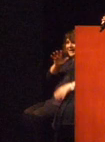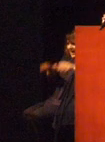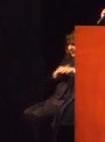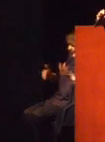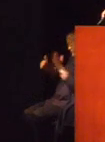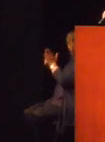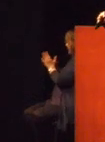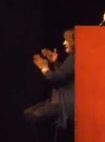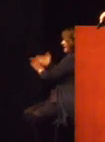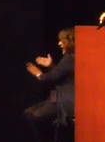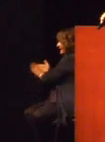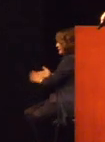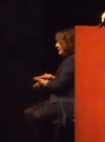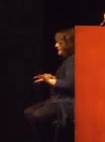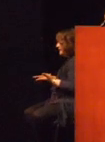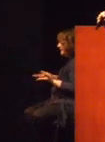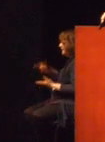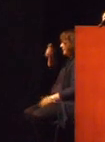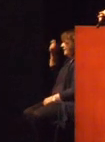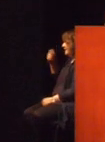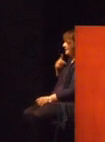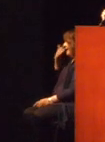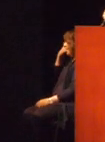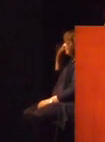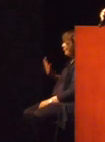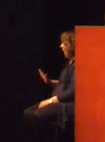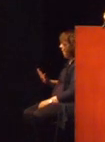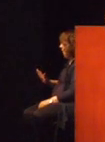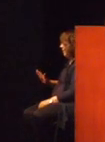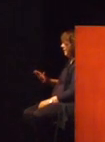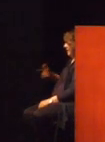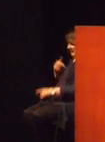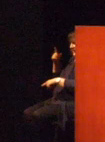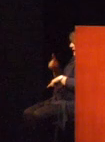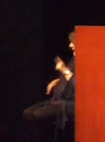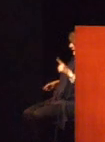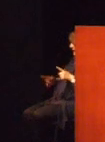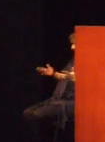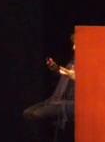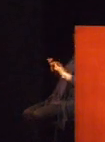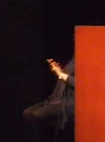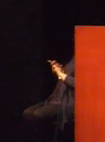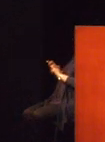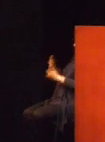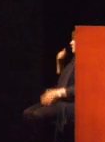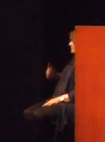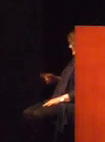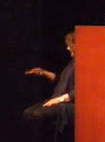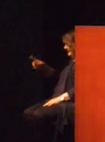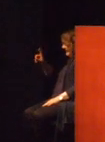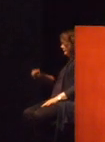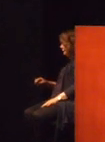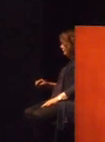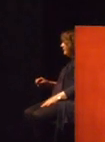psychology department? Because I don't really know, I just don't know, I can't kind of make these two things mesh. And she said, they do mesh, but